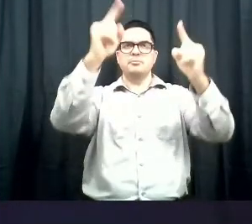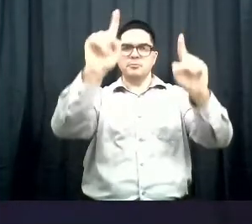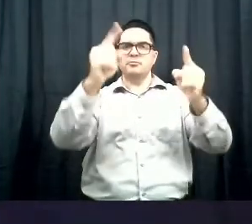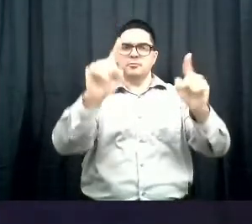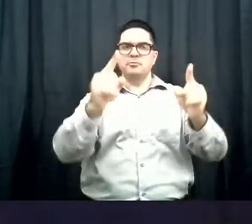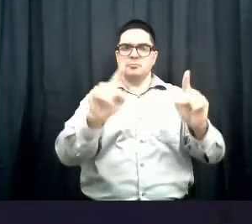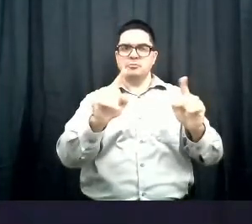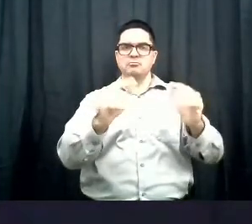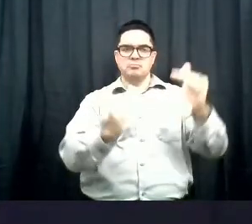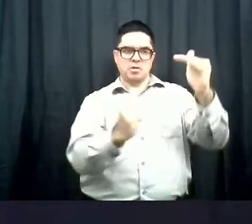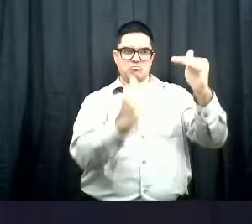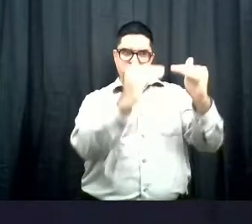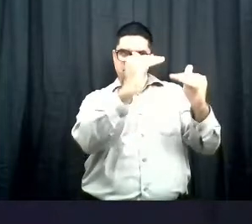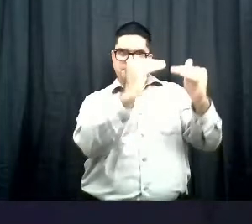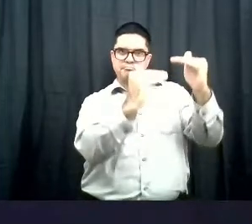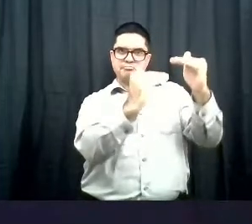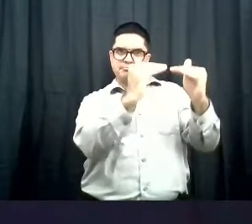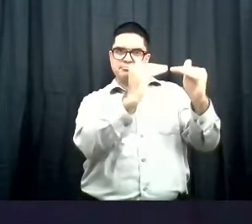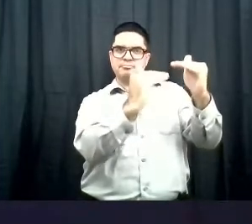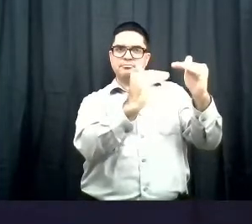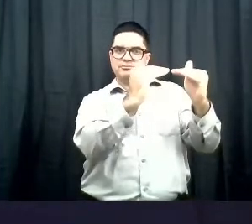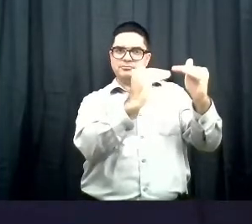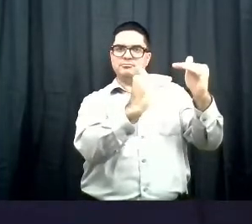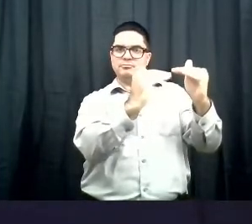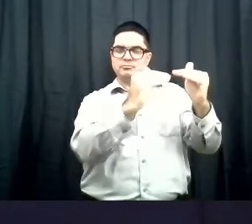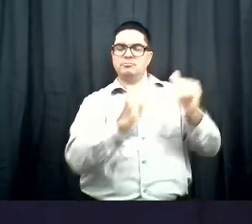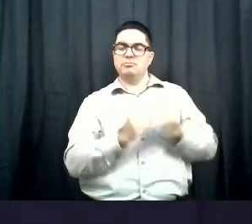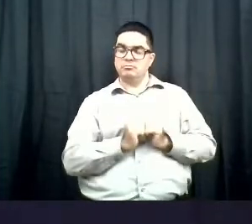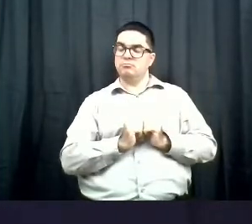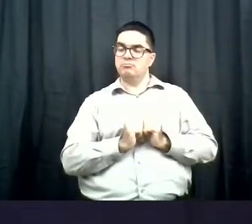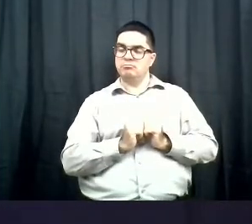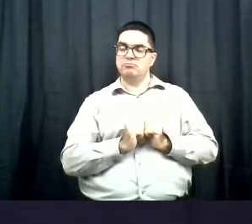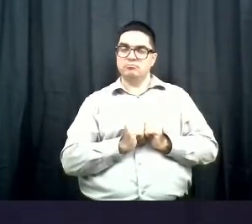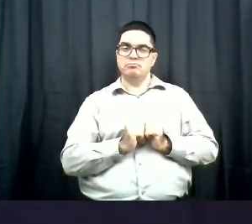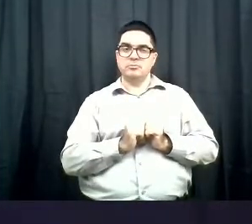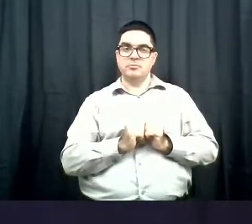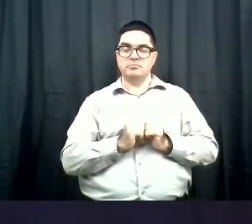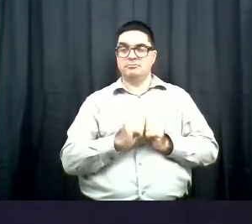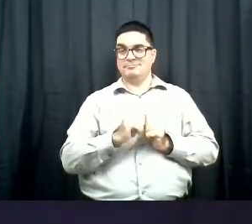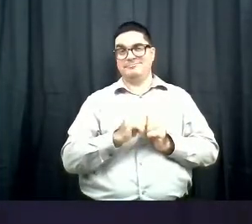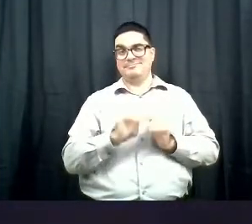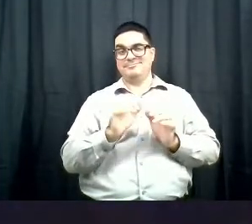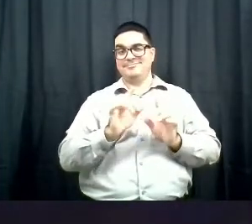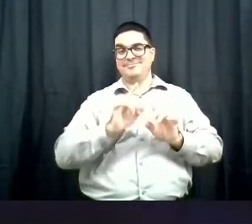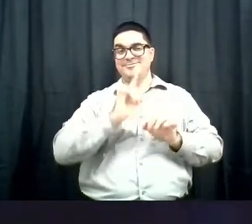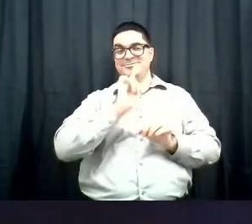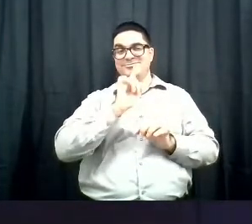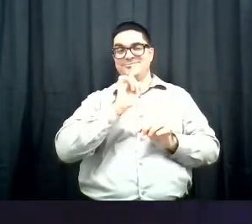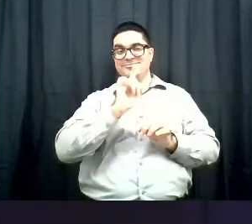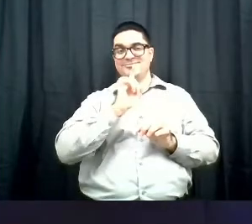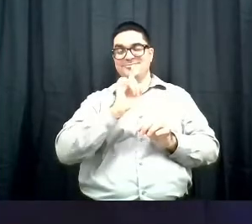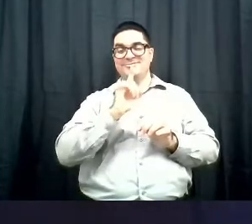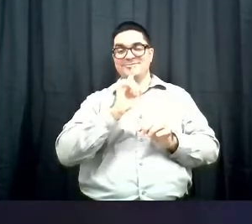in unbelievably uncertain times. So I think that speaks well for the